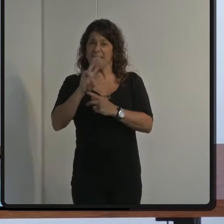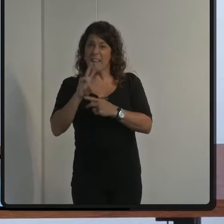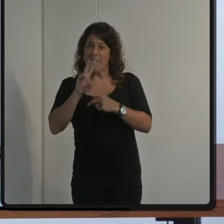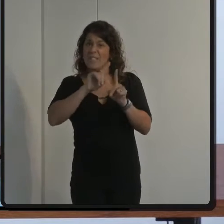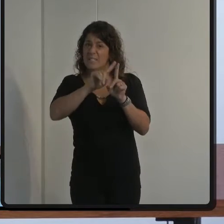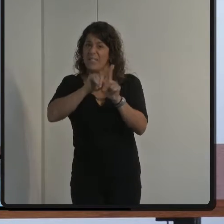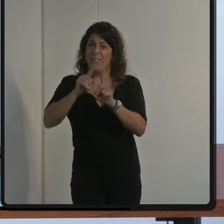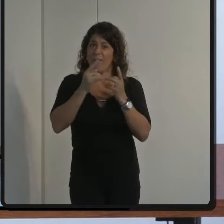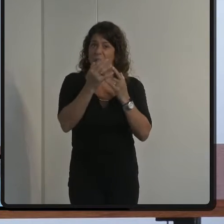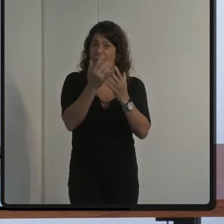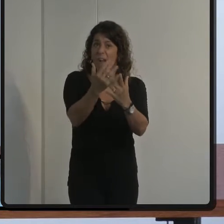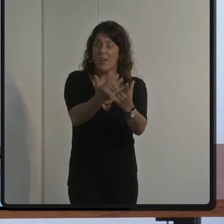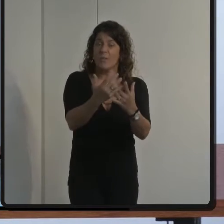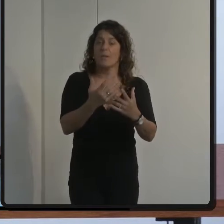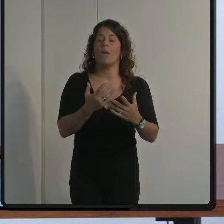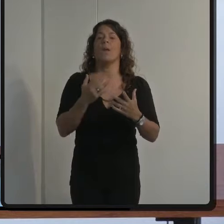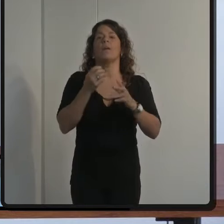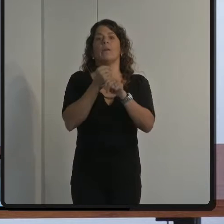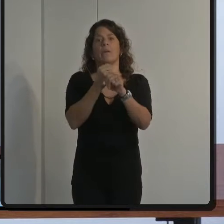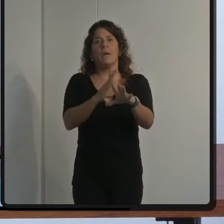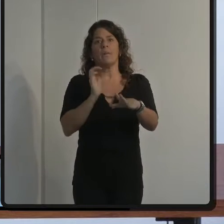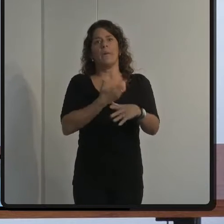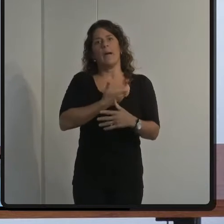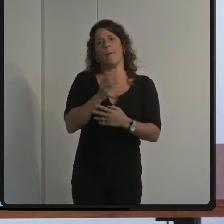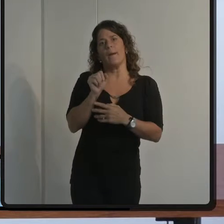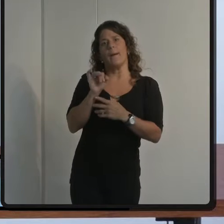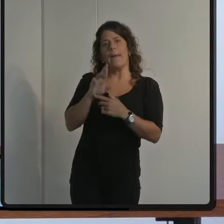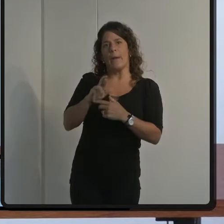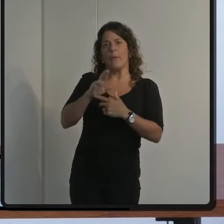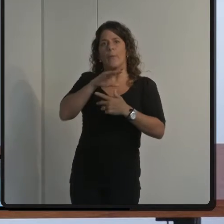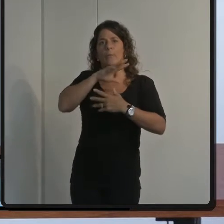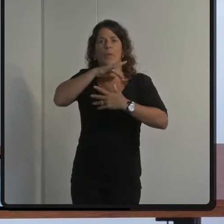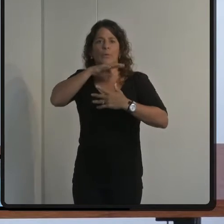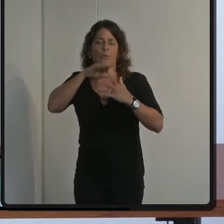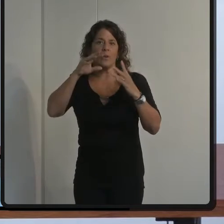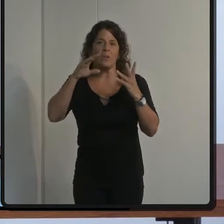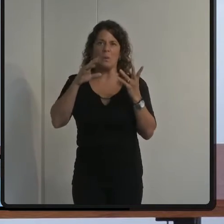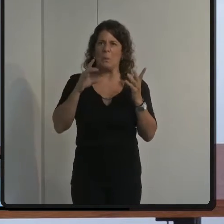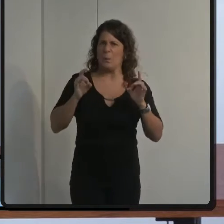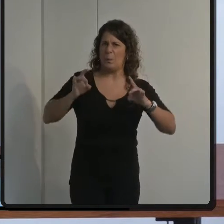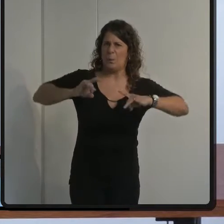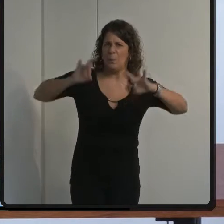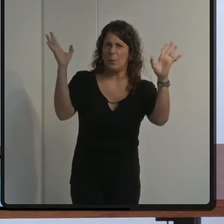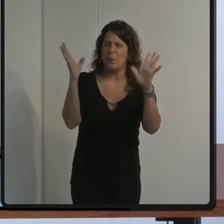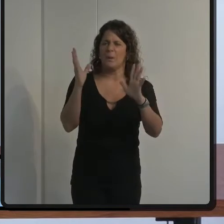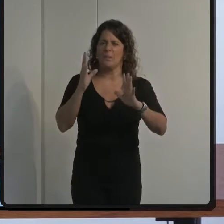air quality is deteriorating and becoming a health concern. Projections for